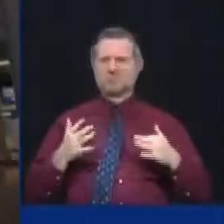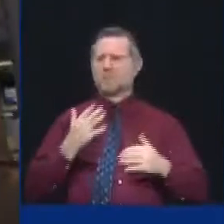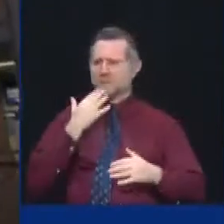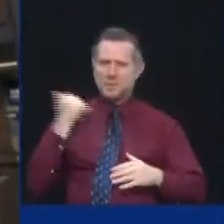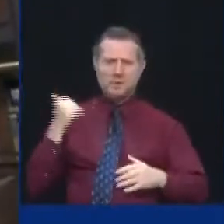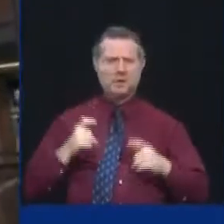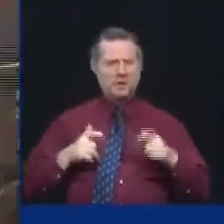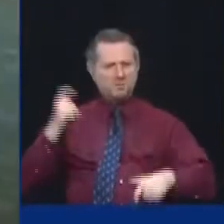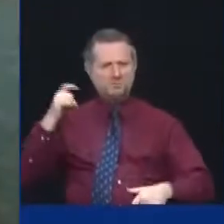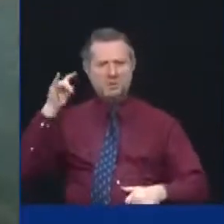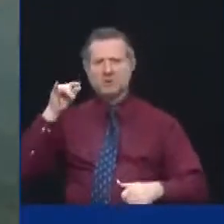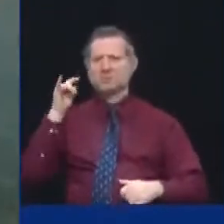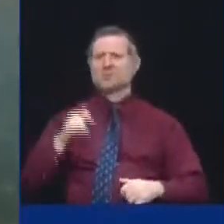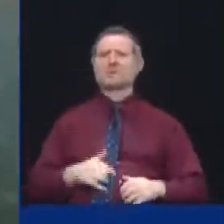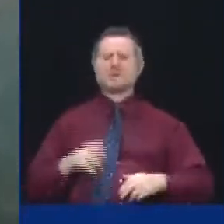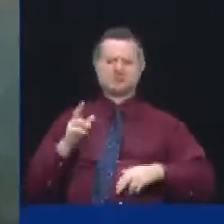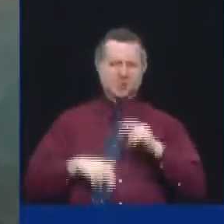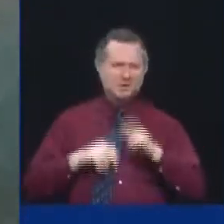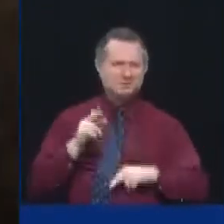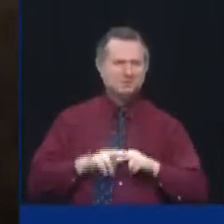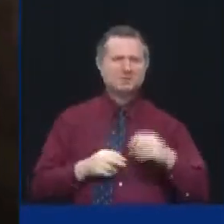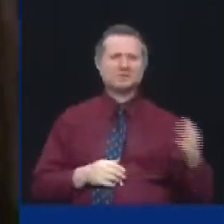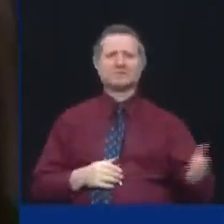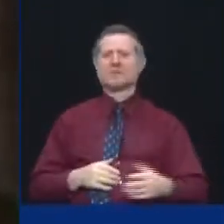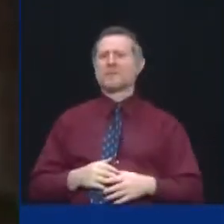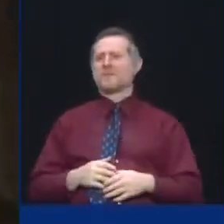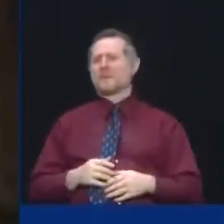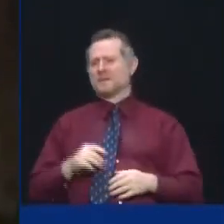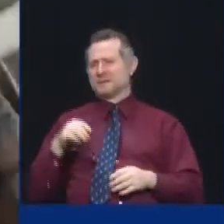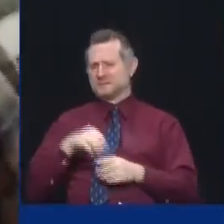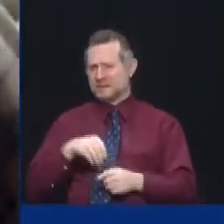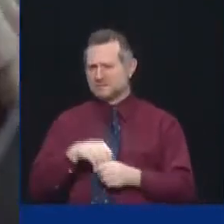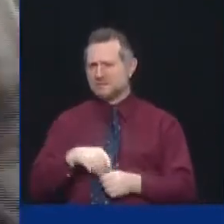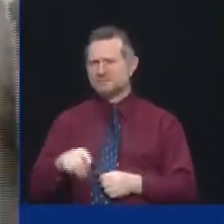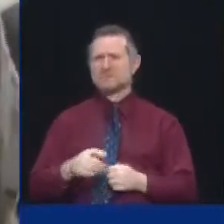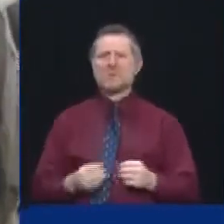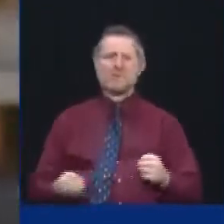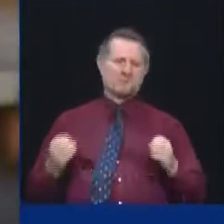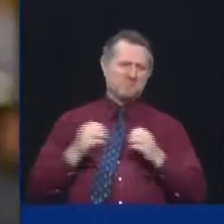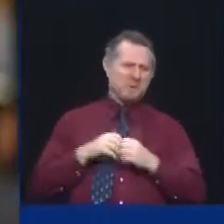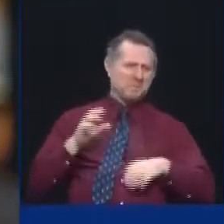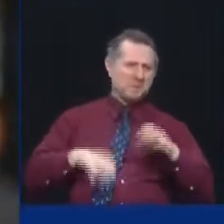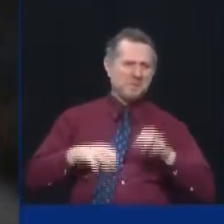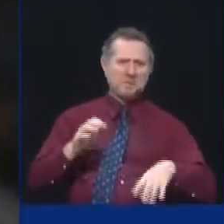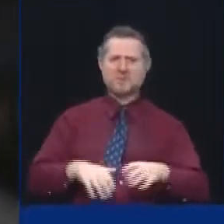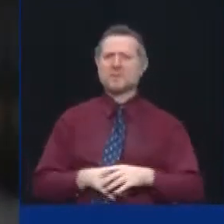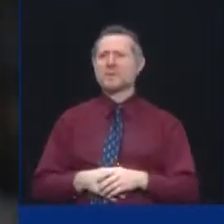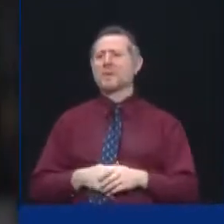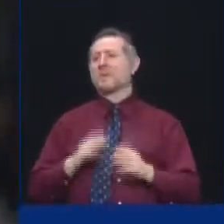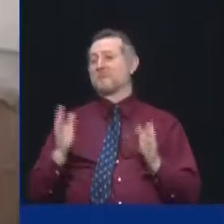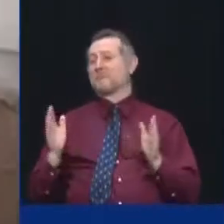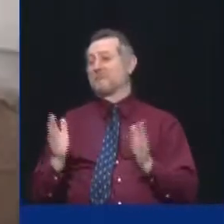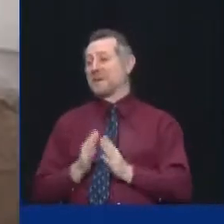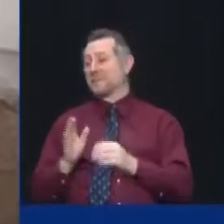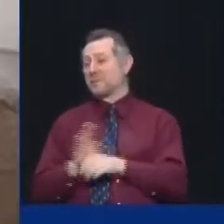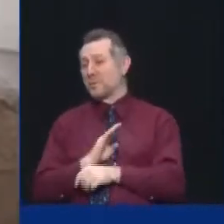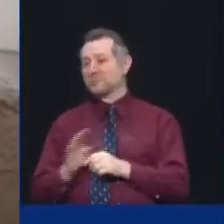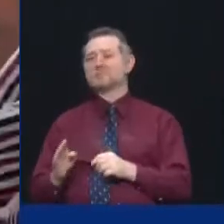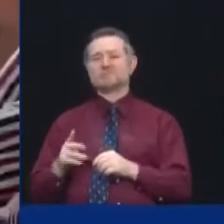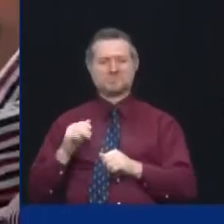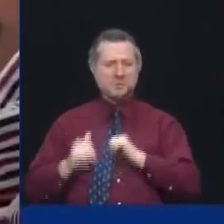York City better than ever. We're going to build the economy. We're going to generate the economy. We're not going to wait for it to come back automatically